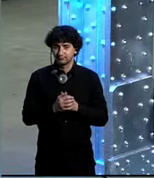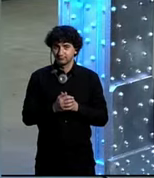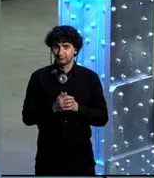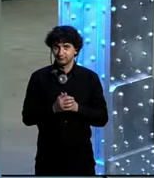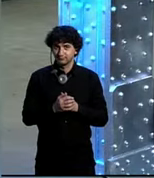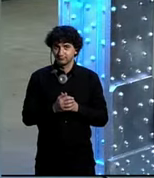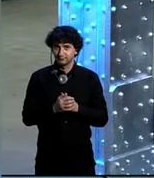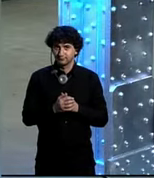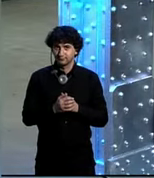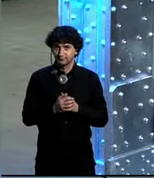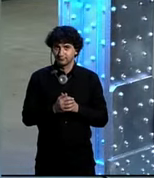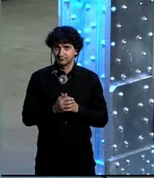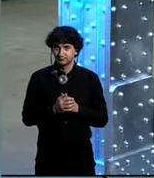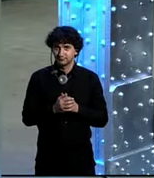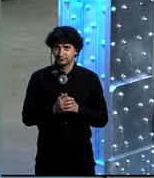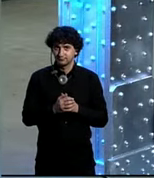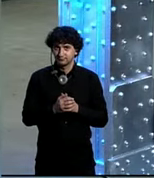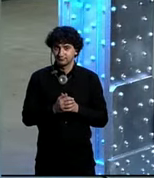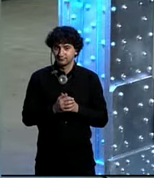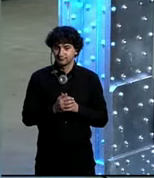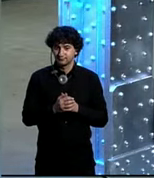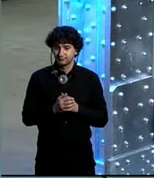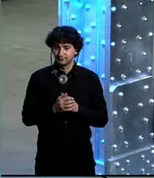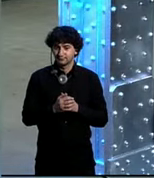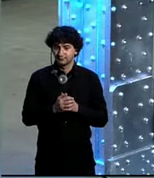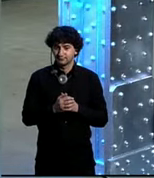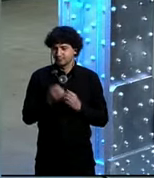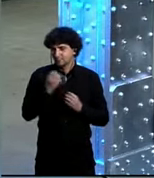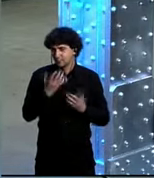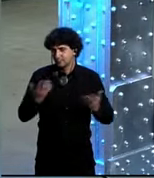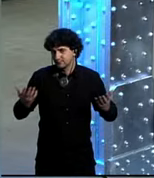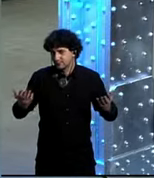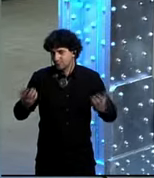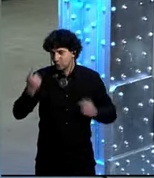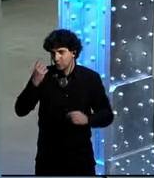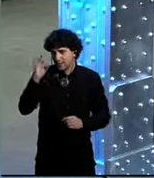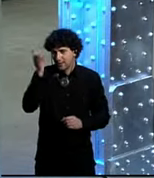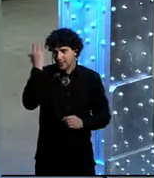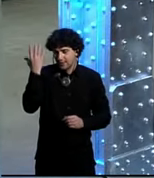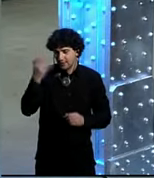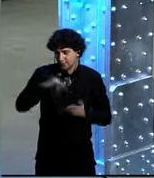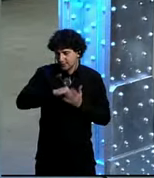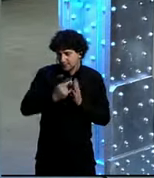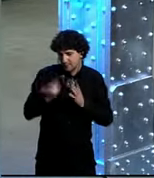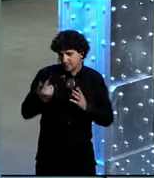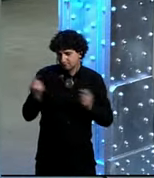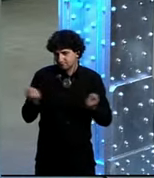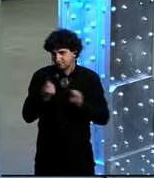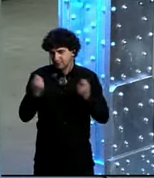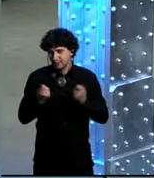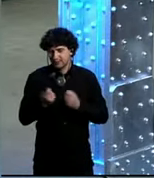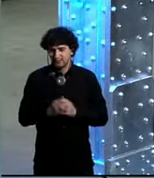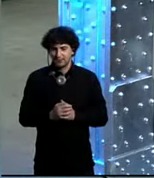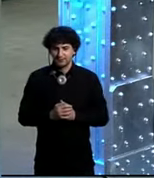who is it called that? The big media strategy company handles many billions of dollars